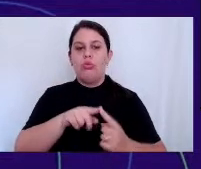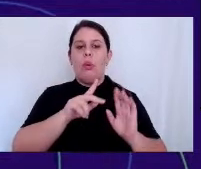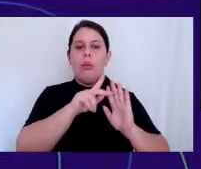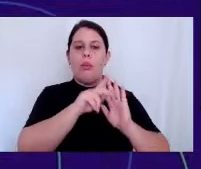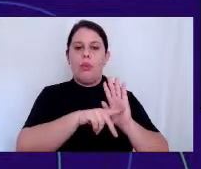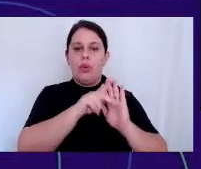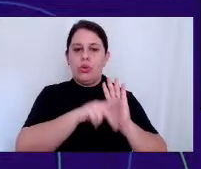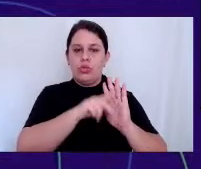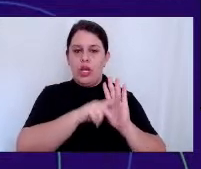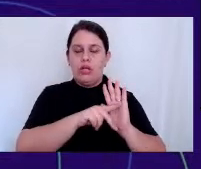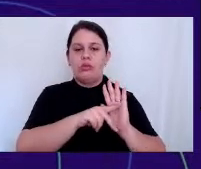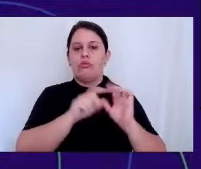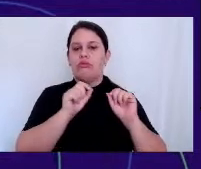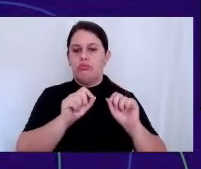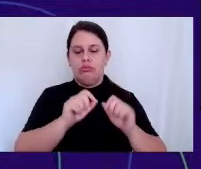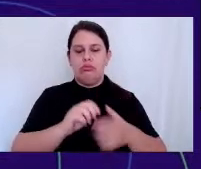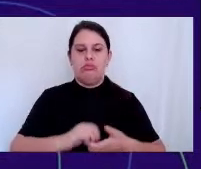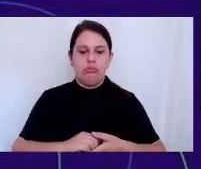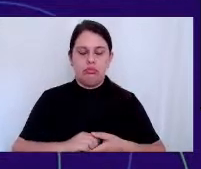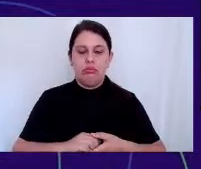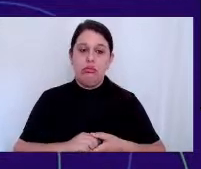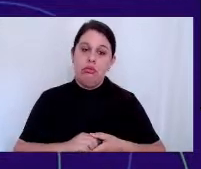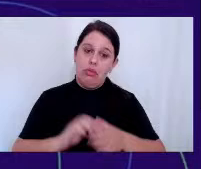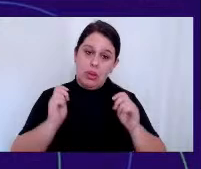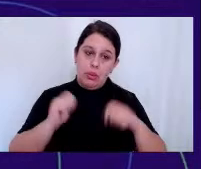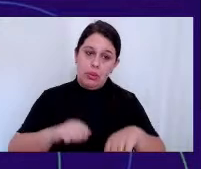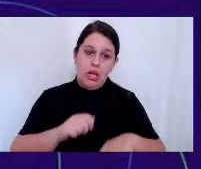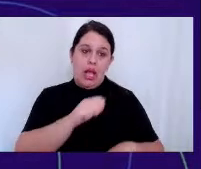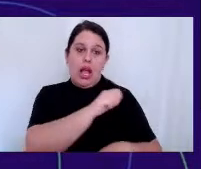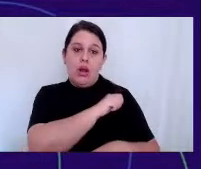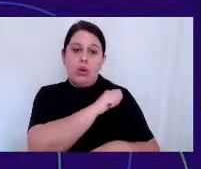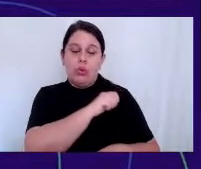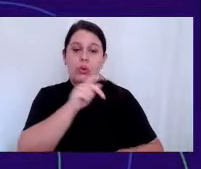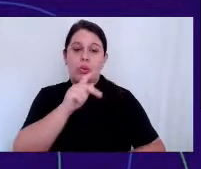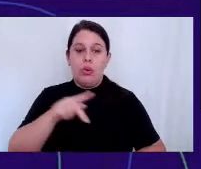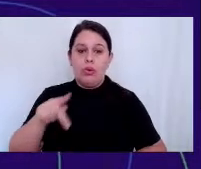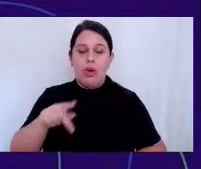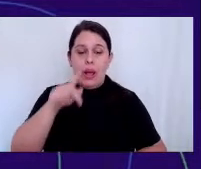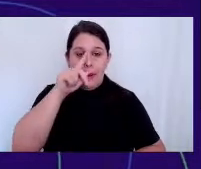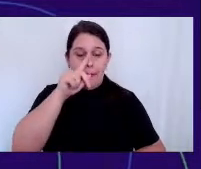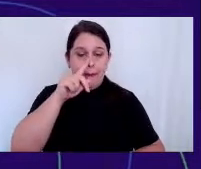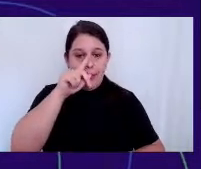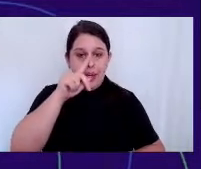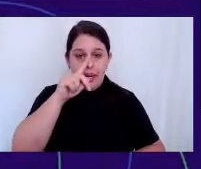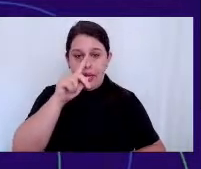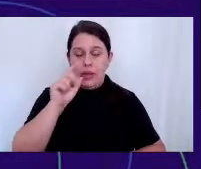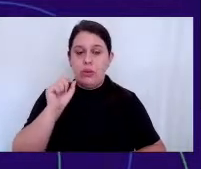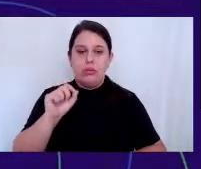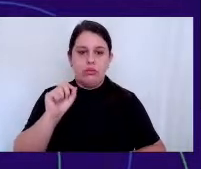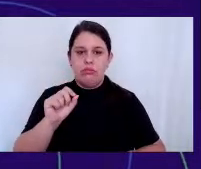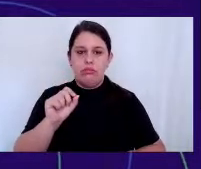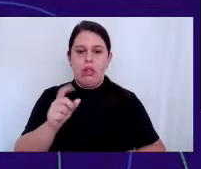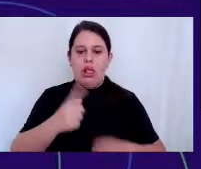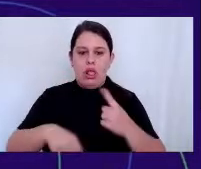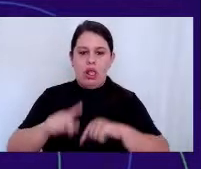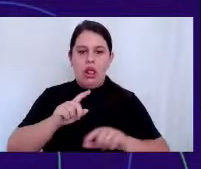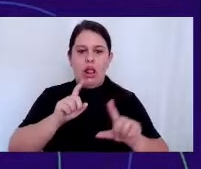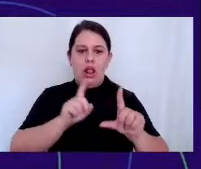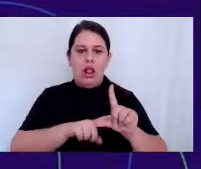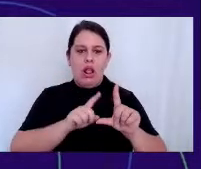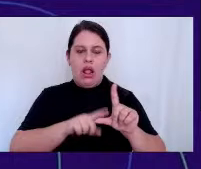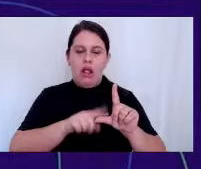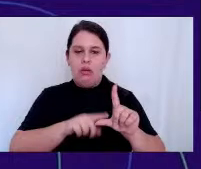there is that danger that we might be over-relying on AI and thus, end up having